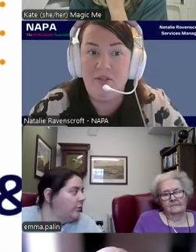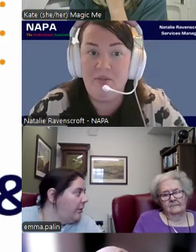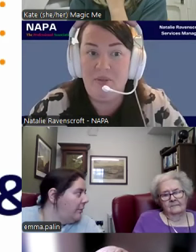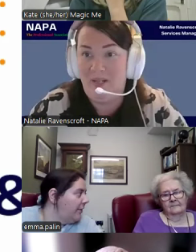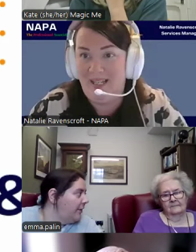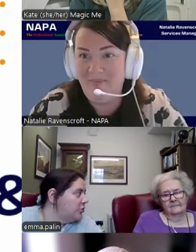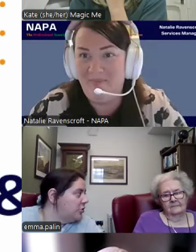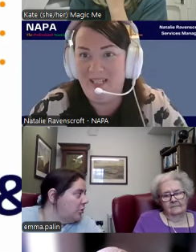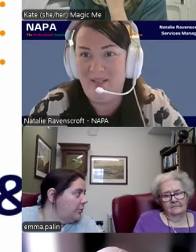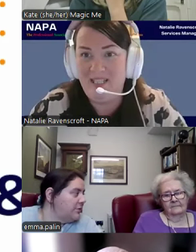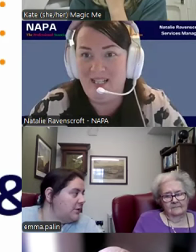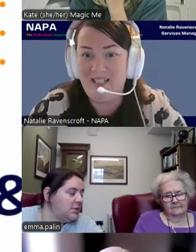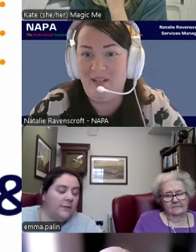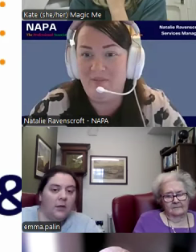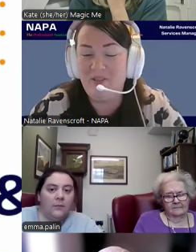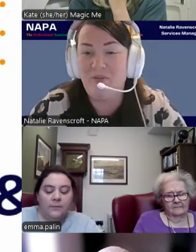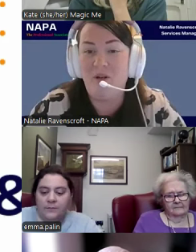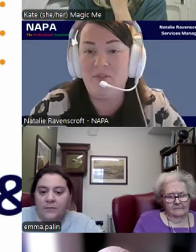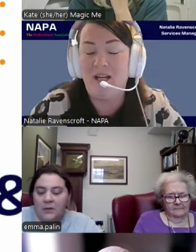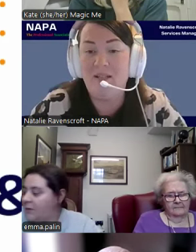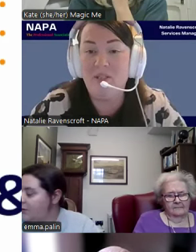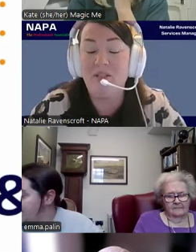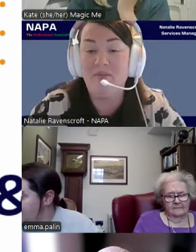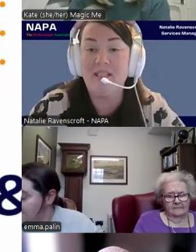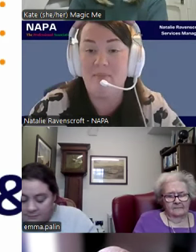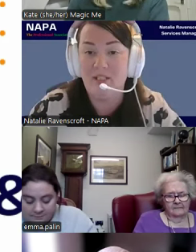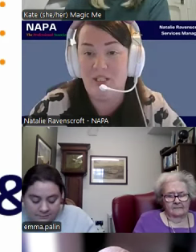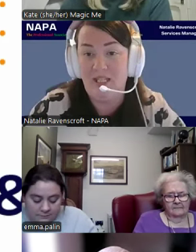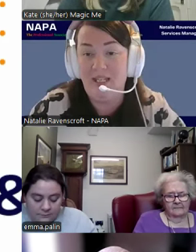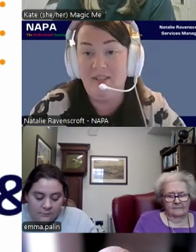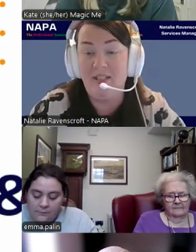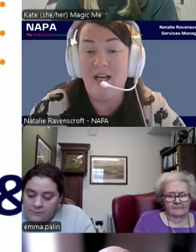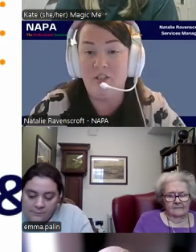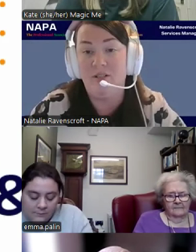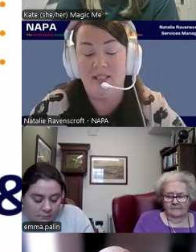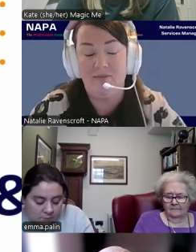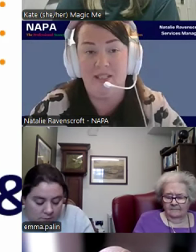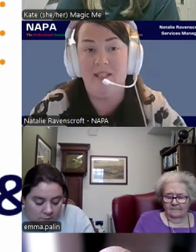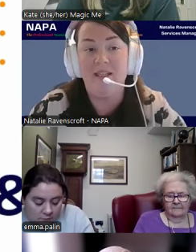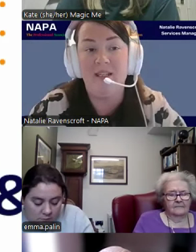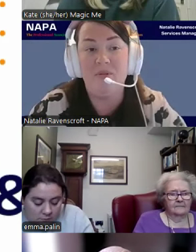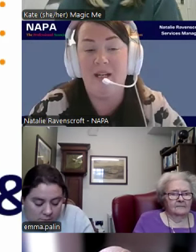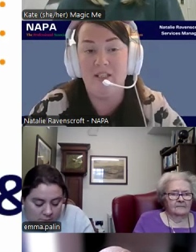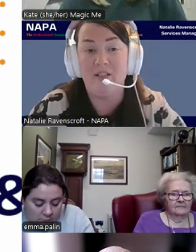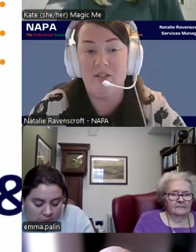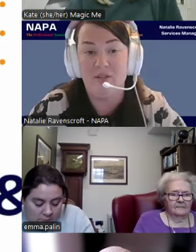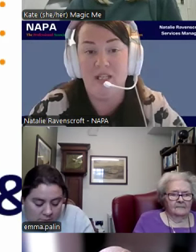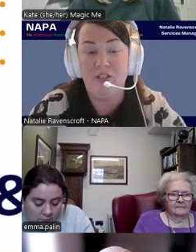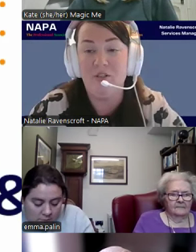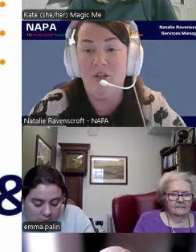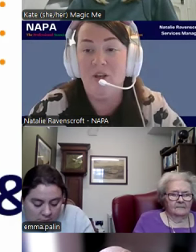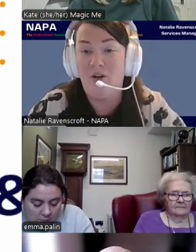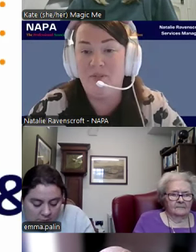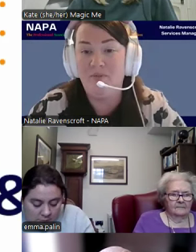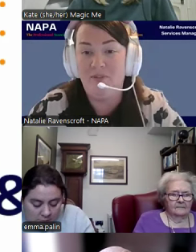you that don't know who I am, my name is Natalie Ravenscroft. I am the Services Manager here at the National Activity Providers